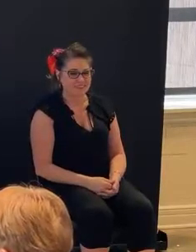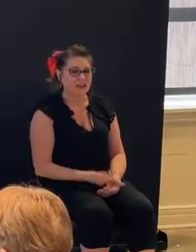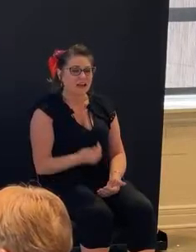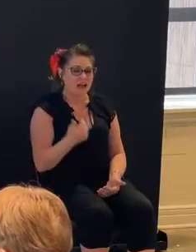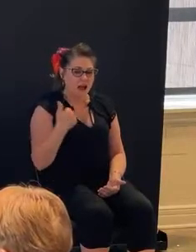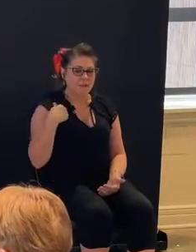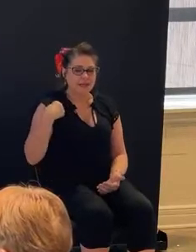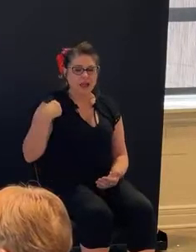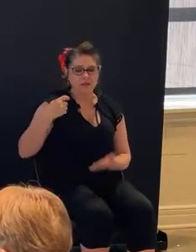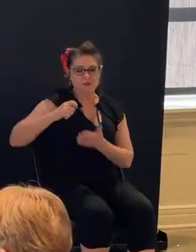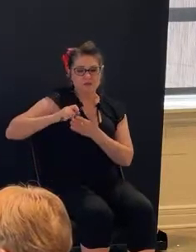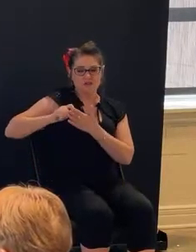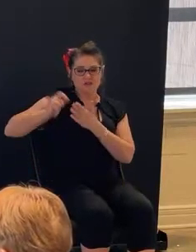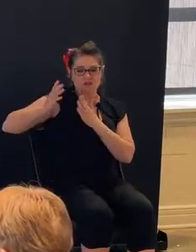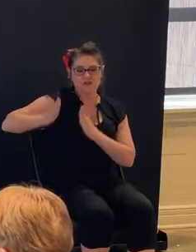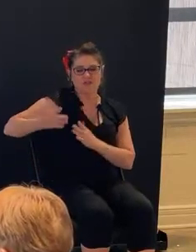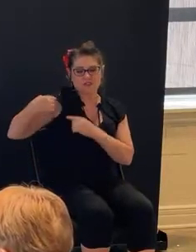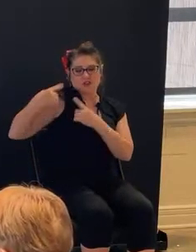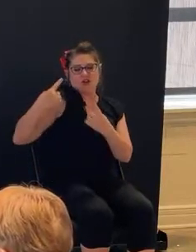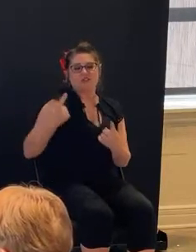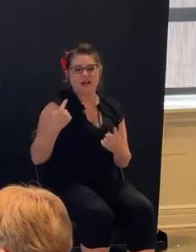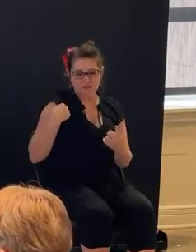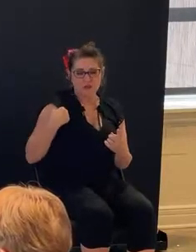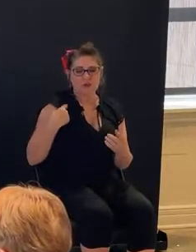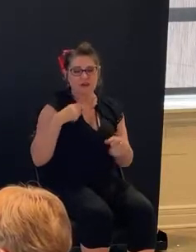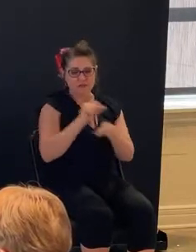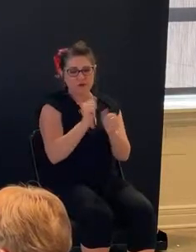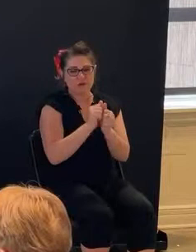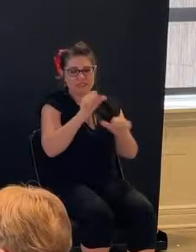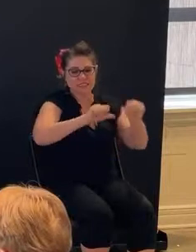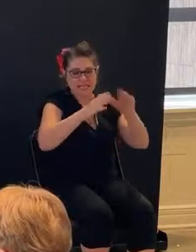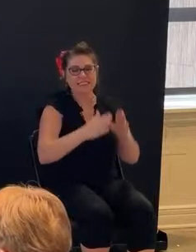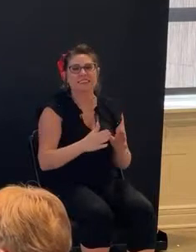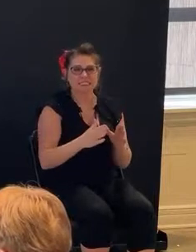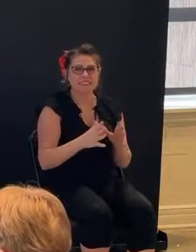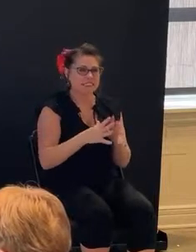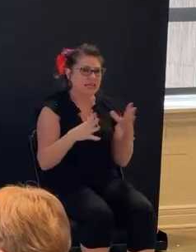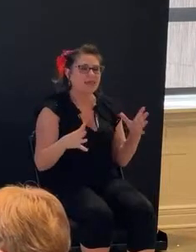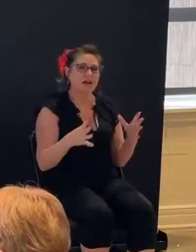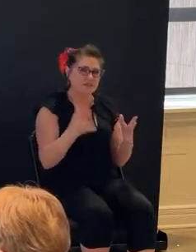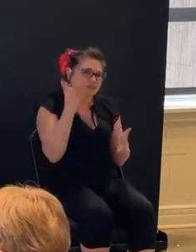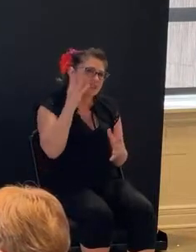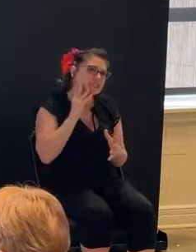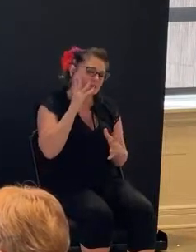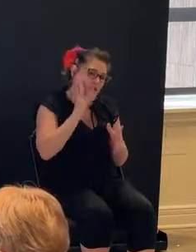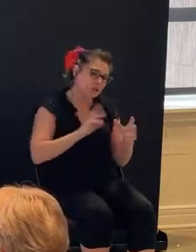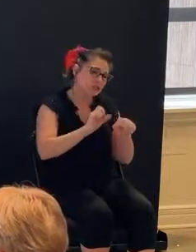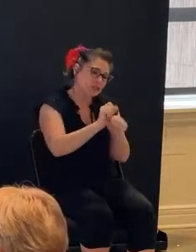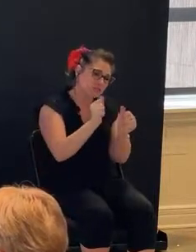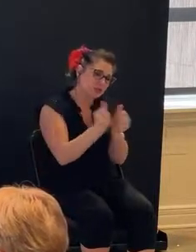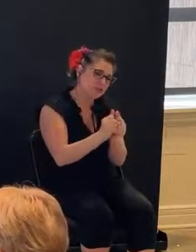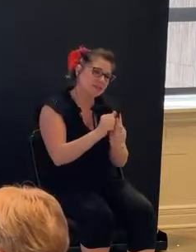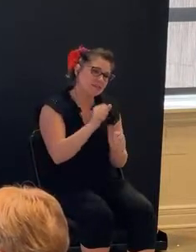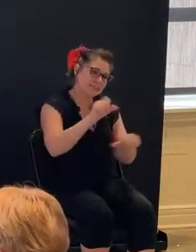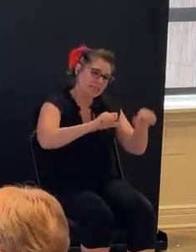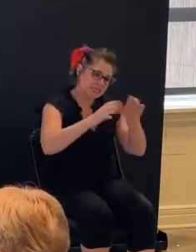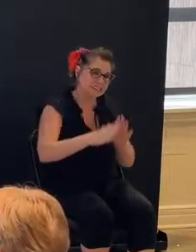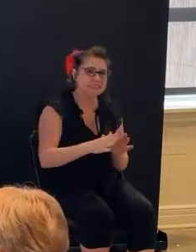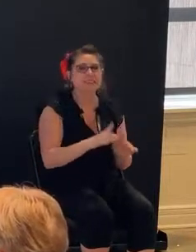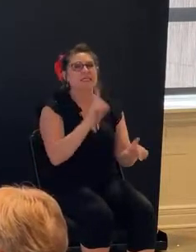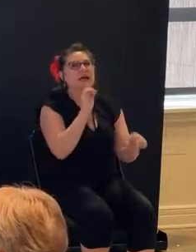as a journalist for a very long time. So I have a lot of experience dealing with scientists, and you know, I absolutely love